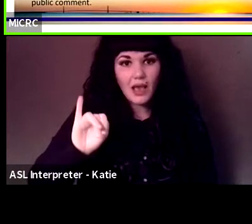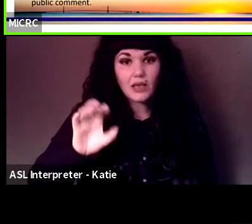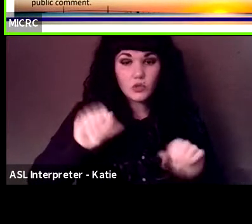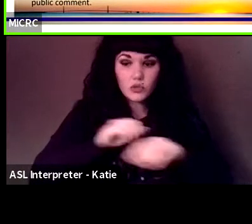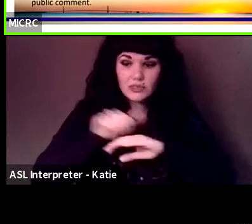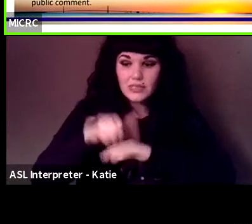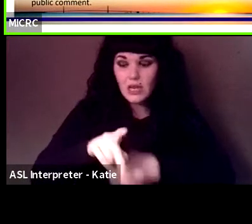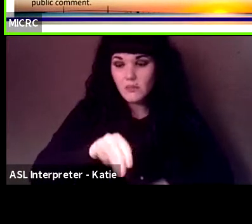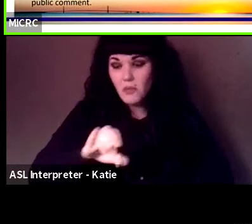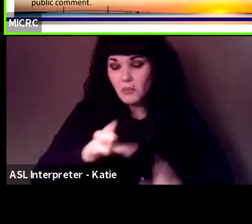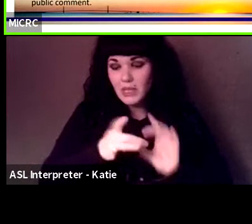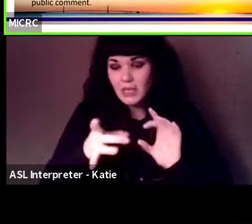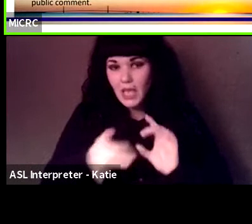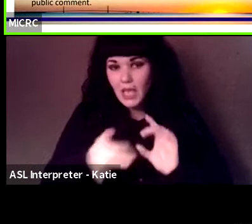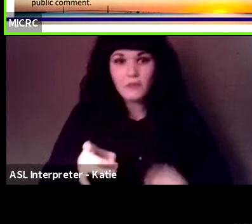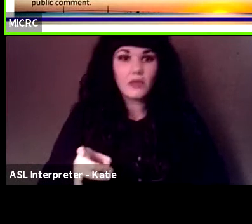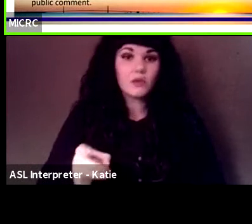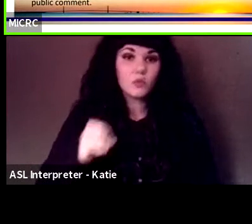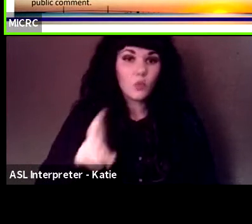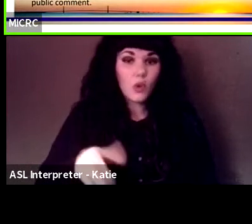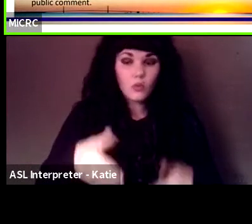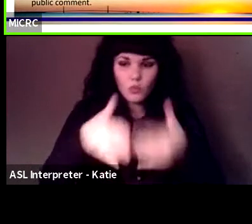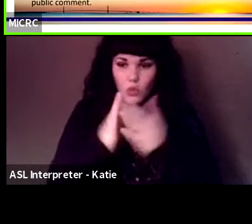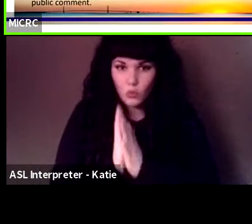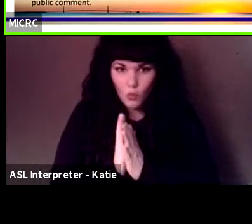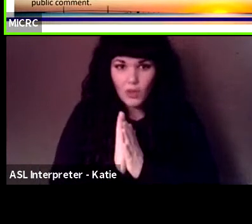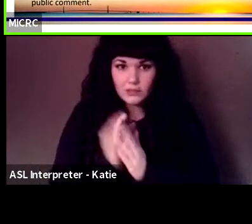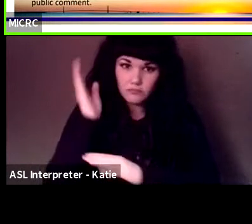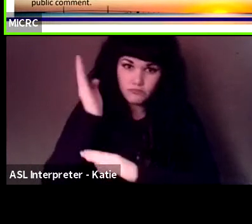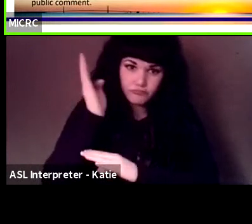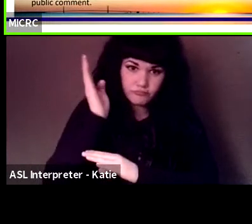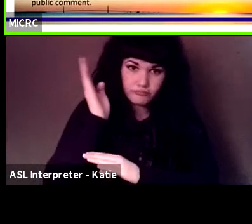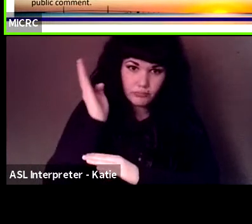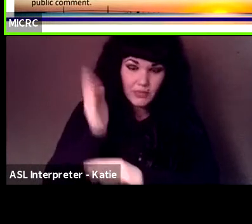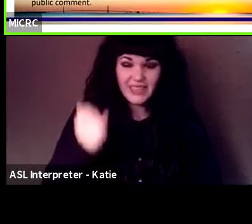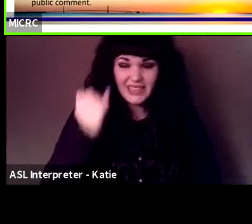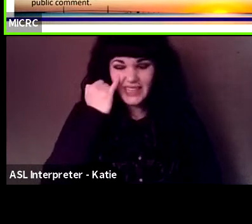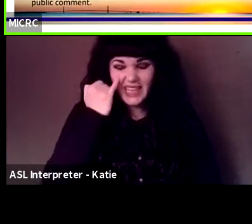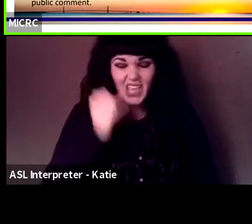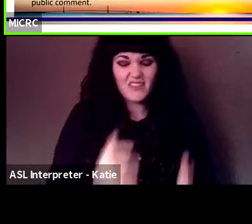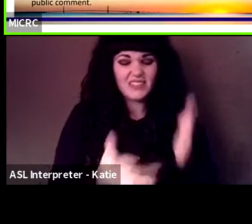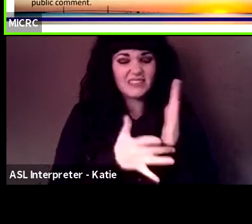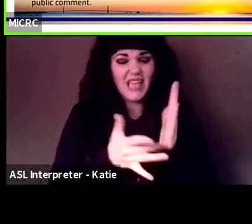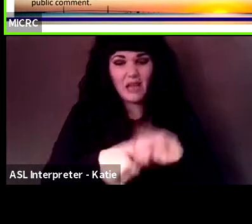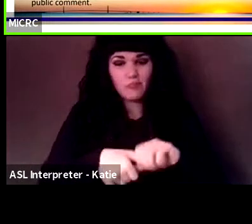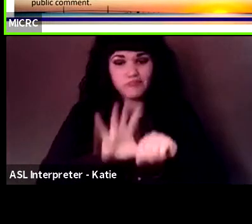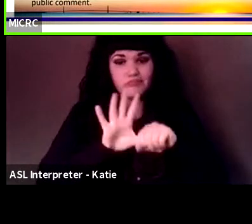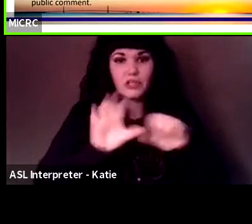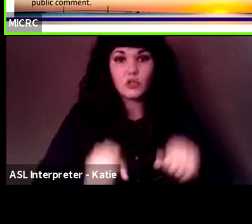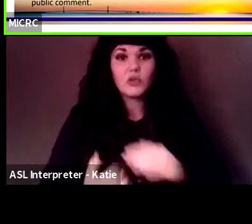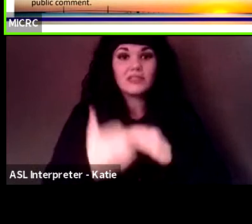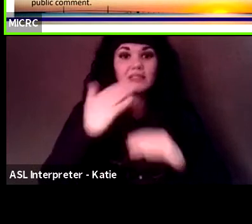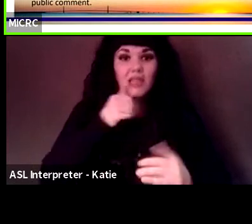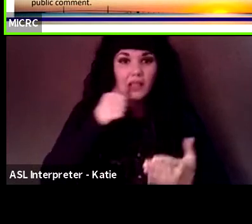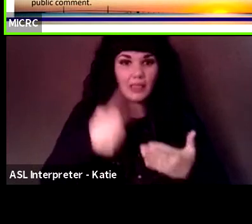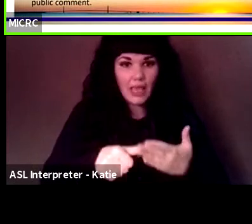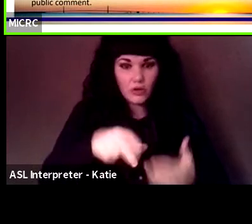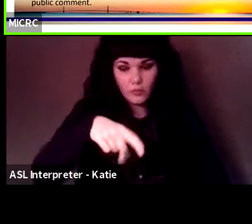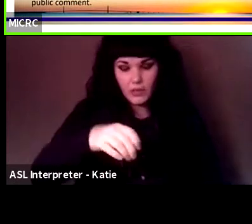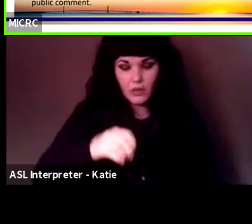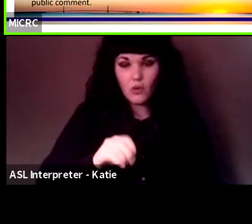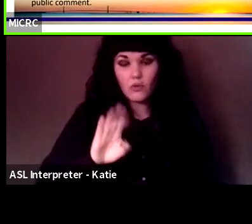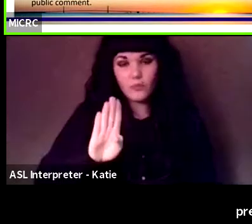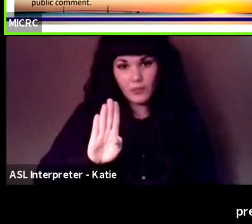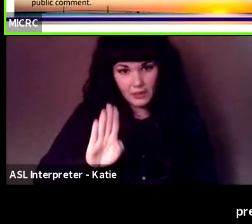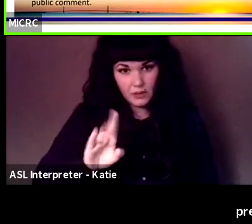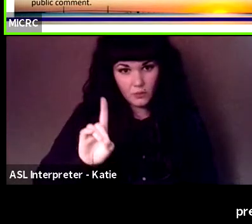or request a presentation. For those who are not tech savvy, you can mail us a letter to P.O. Box 30318